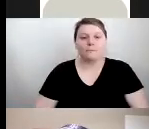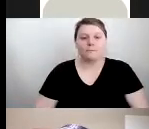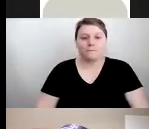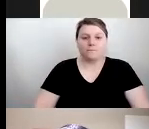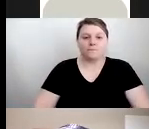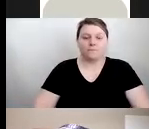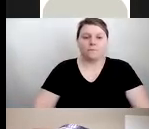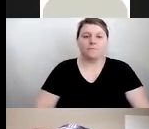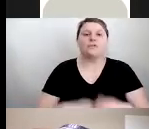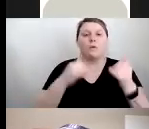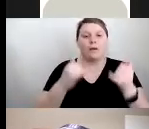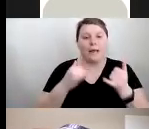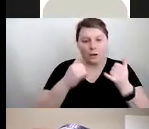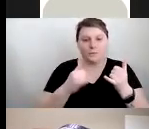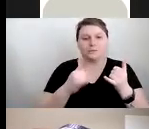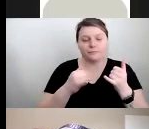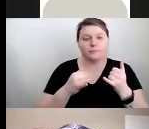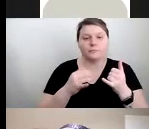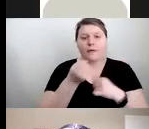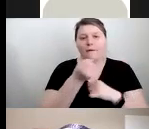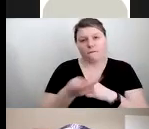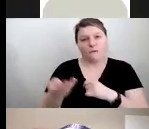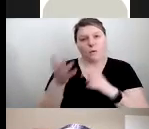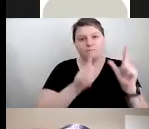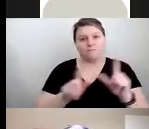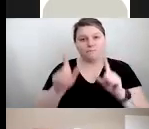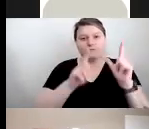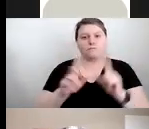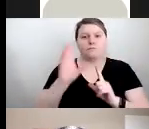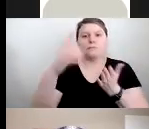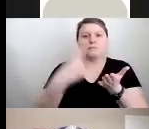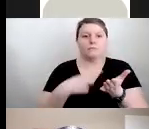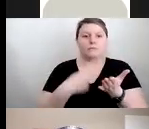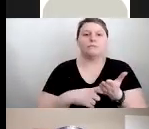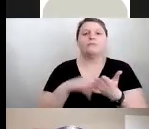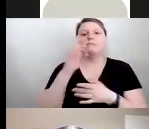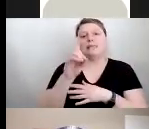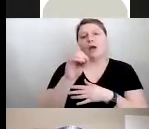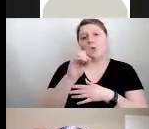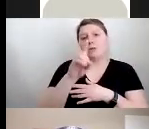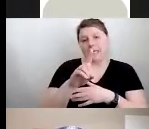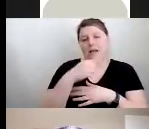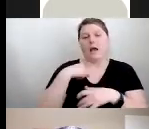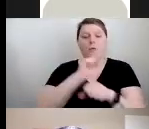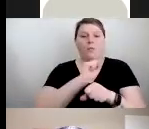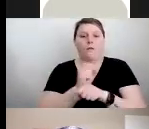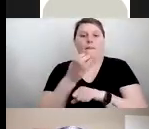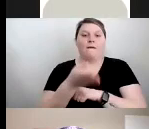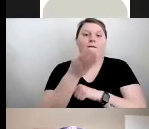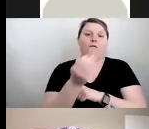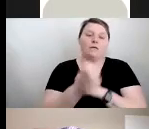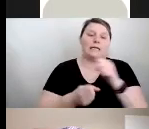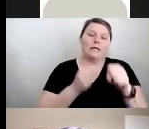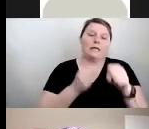So let me shift a little bit just for a couple slides on the Department of Defense, where I worked for 14 years in the Air